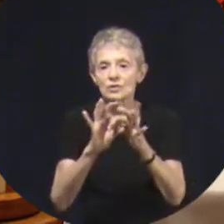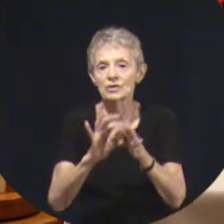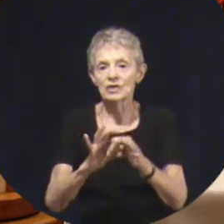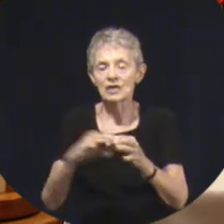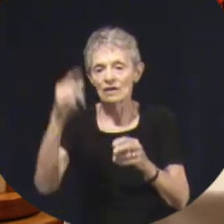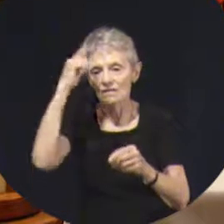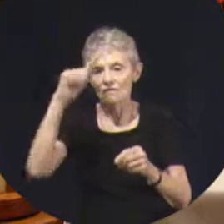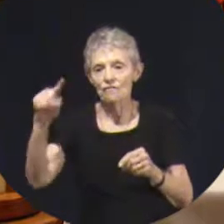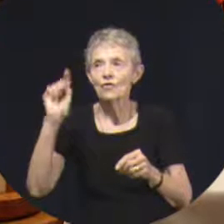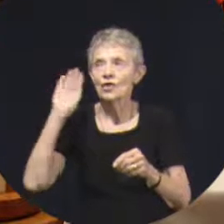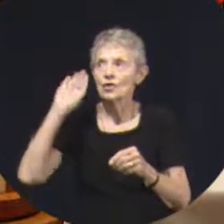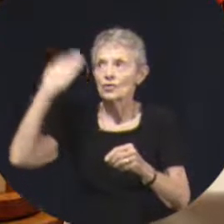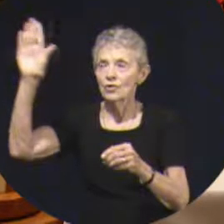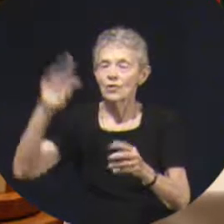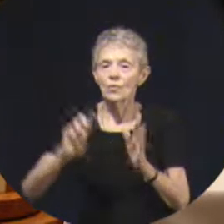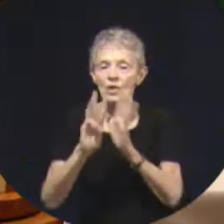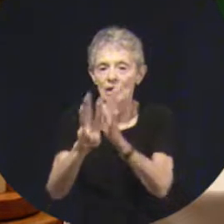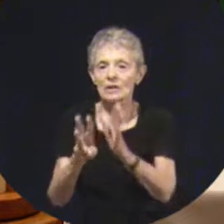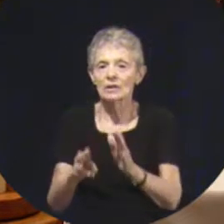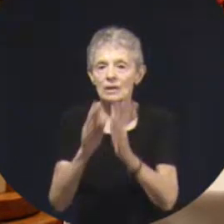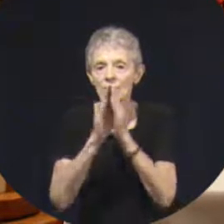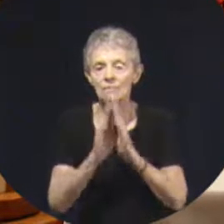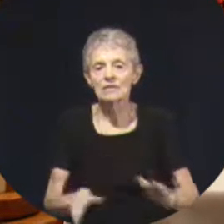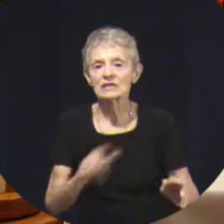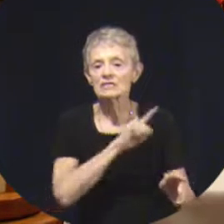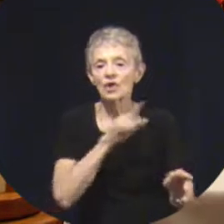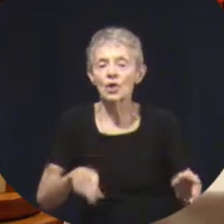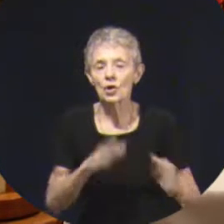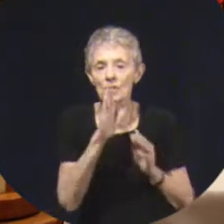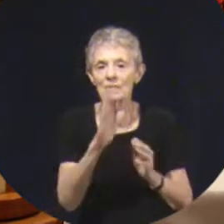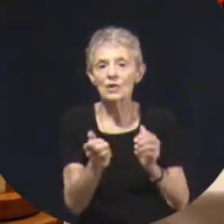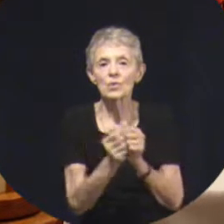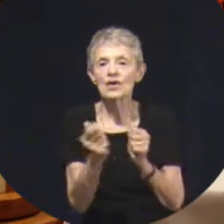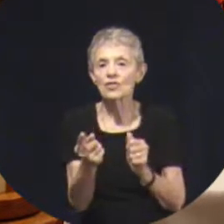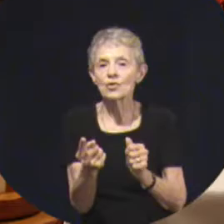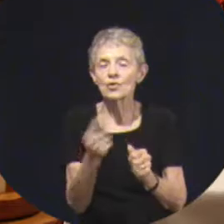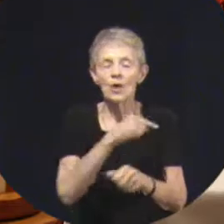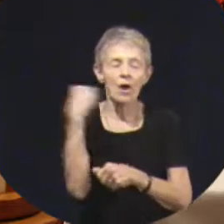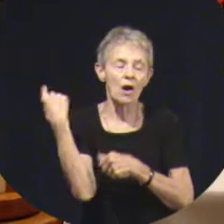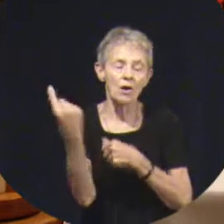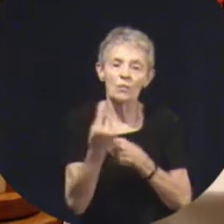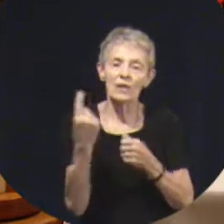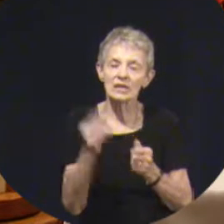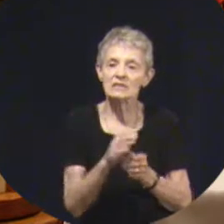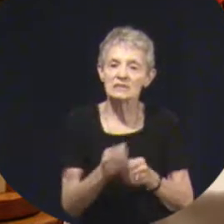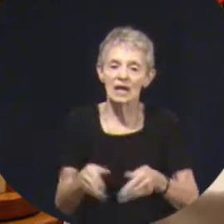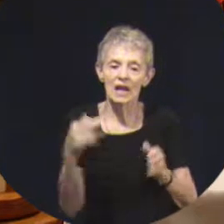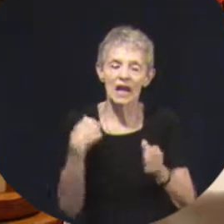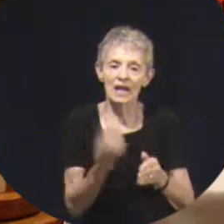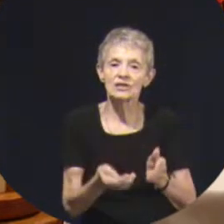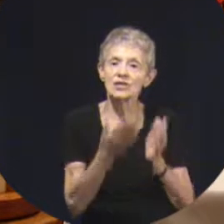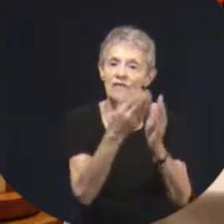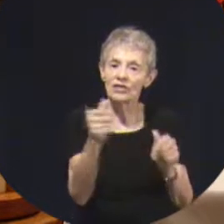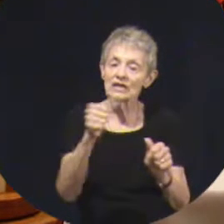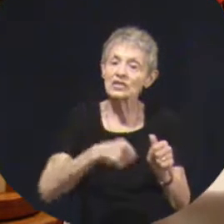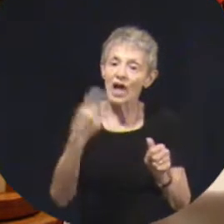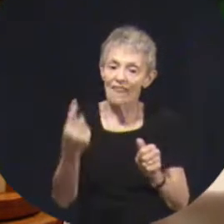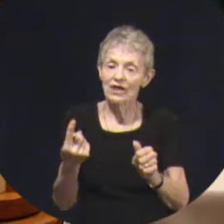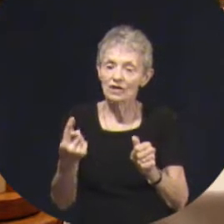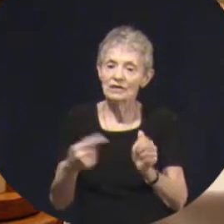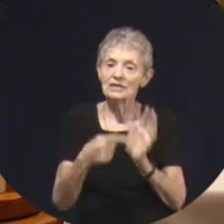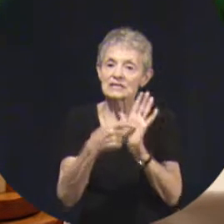our daily bread, and forgive us our trespasses, as we forgive those who trespass against us. And lead